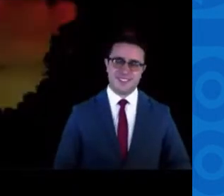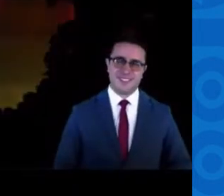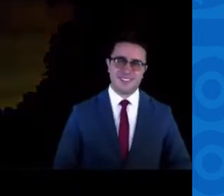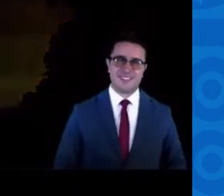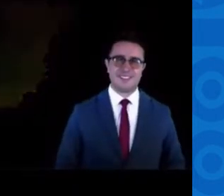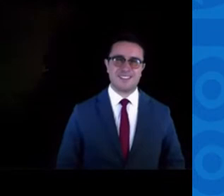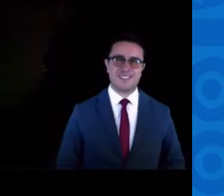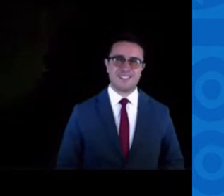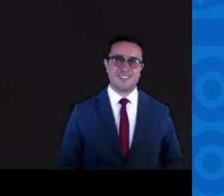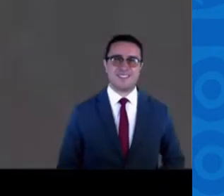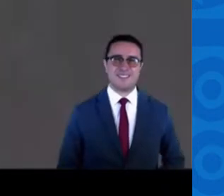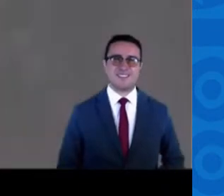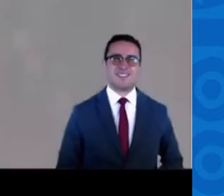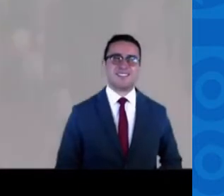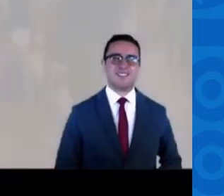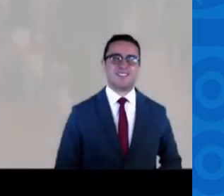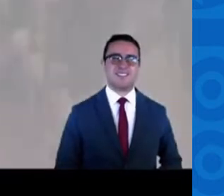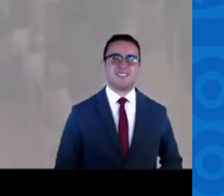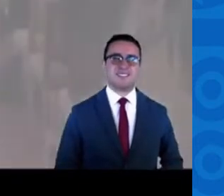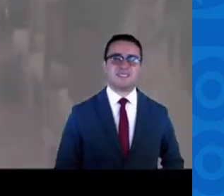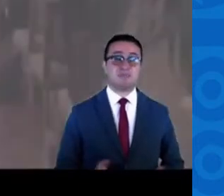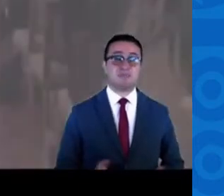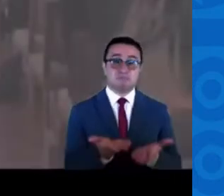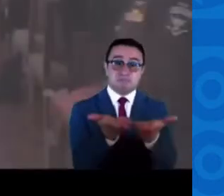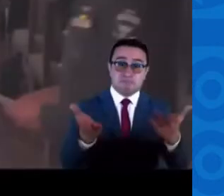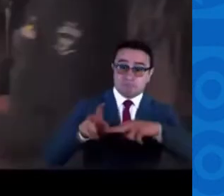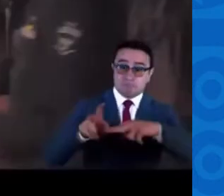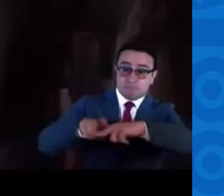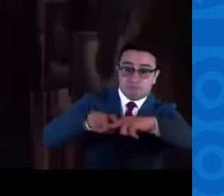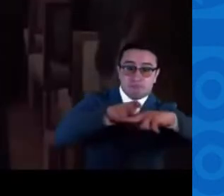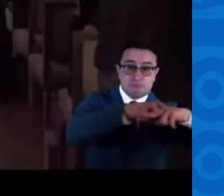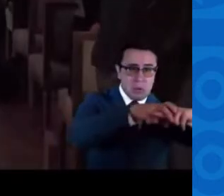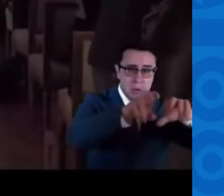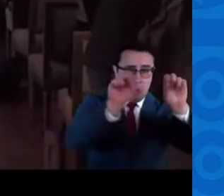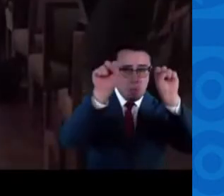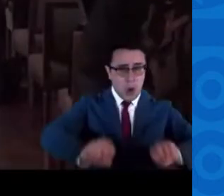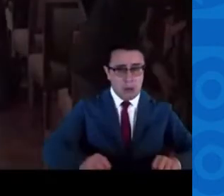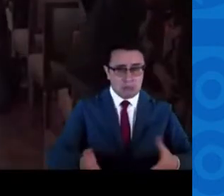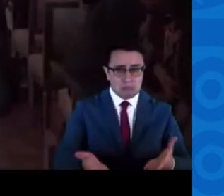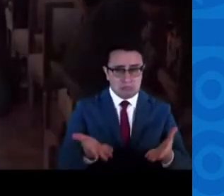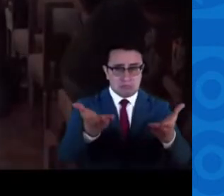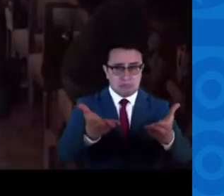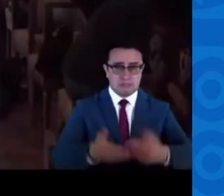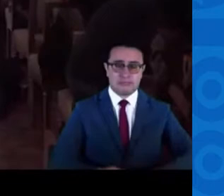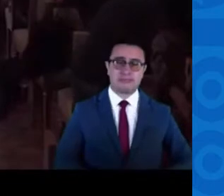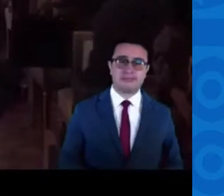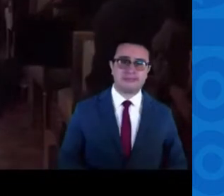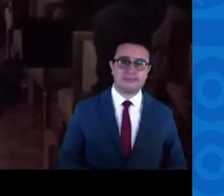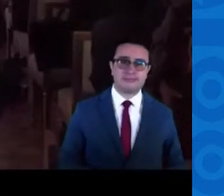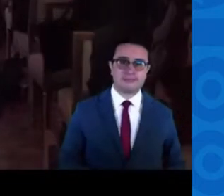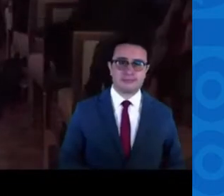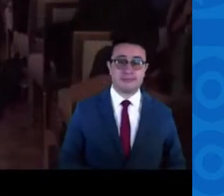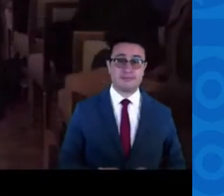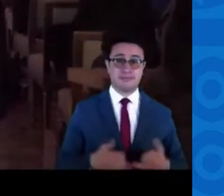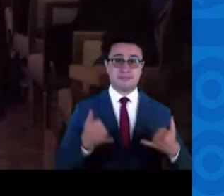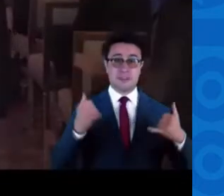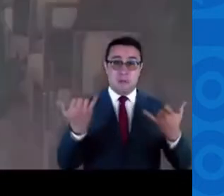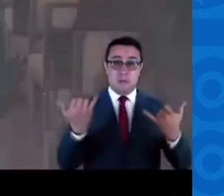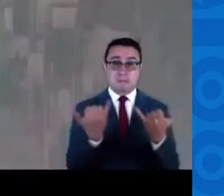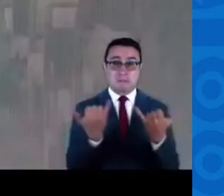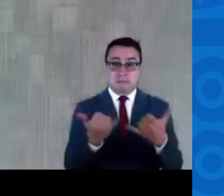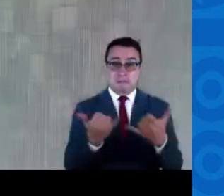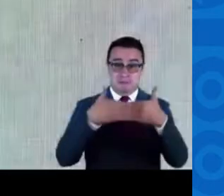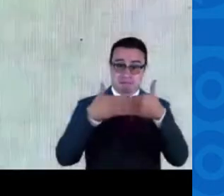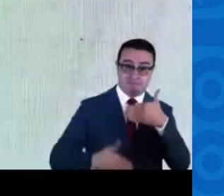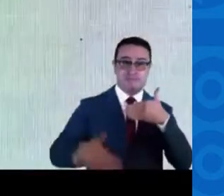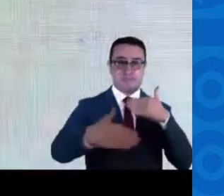Bueno, pueden tomar asiento. You may sit Again, before we continue with